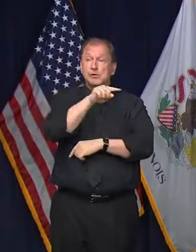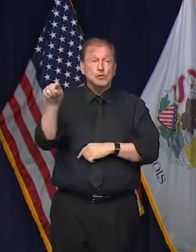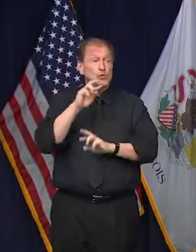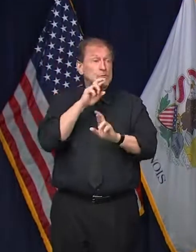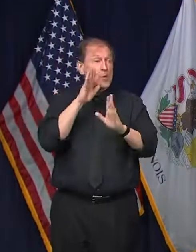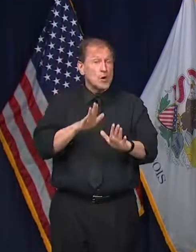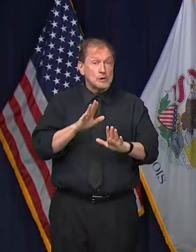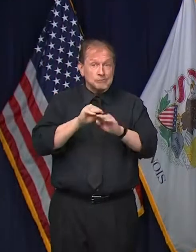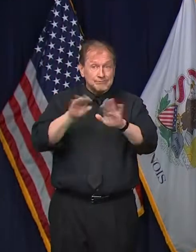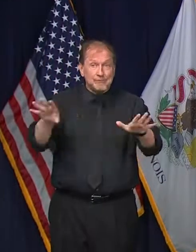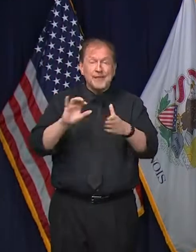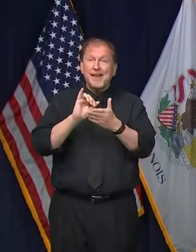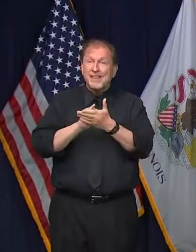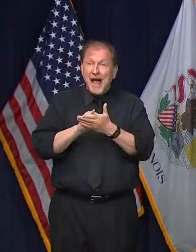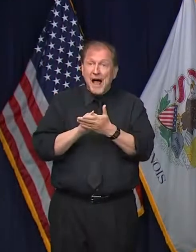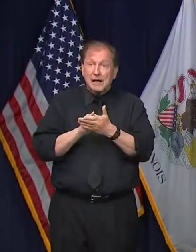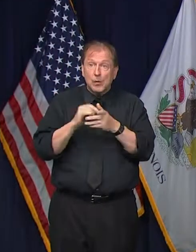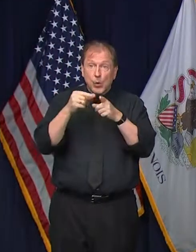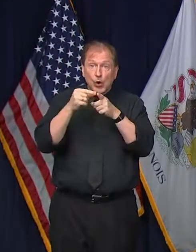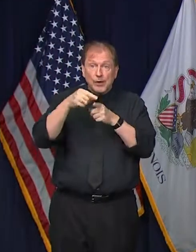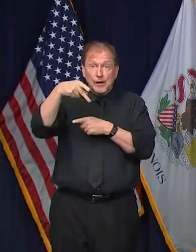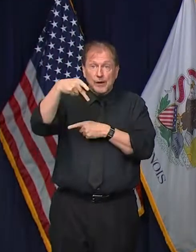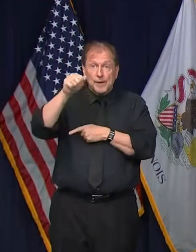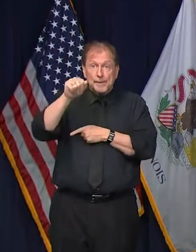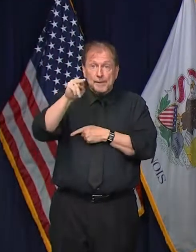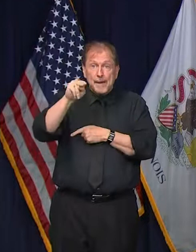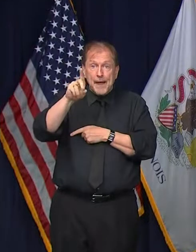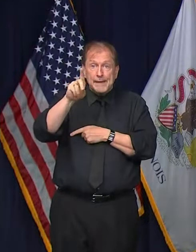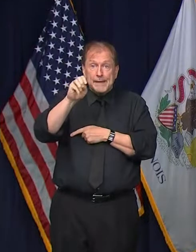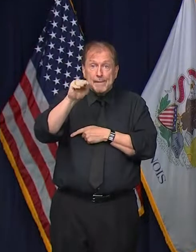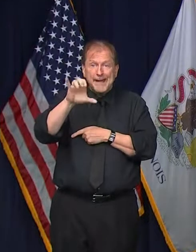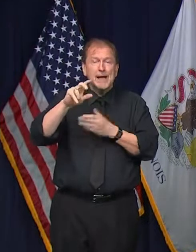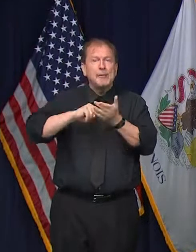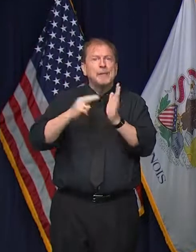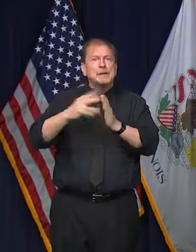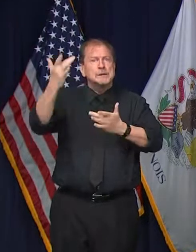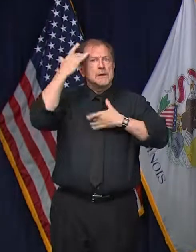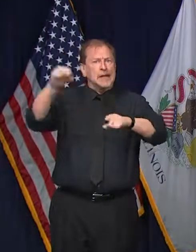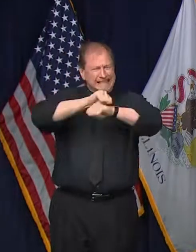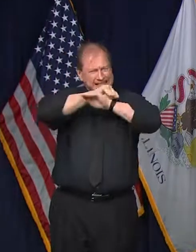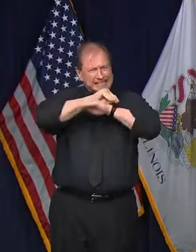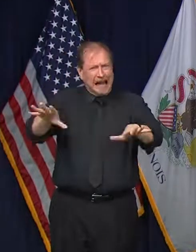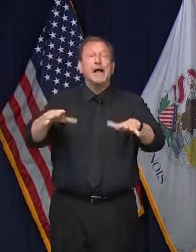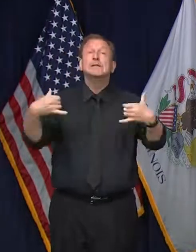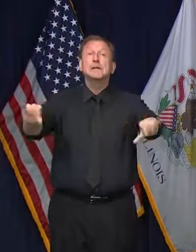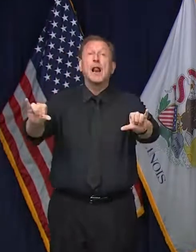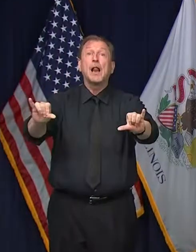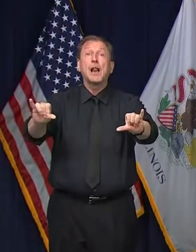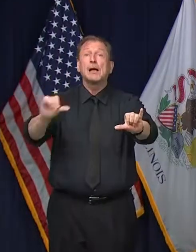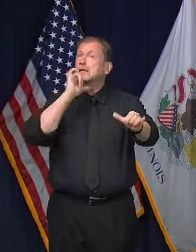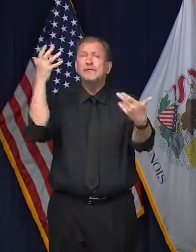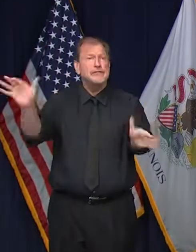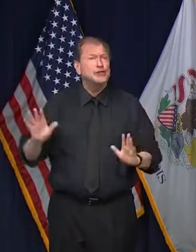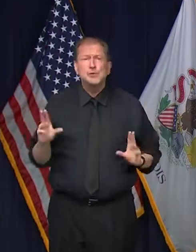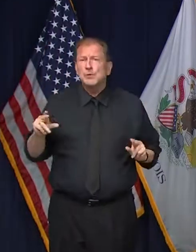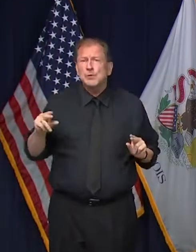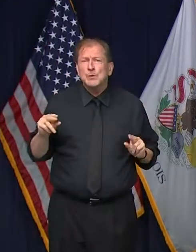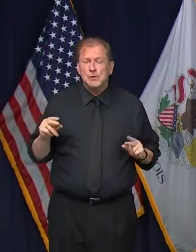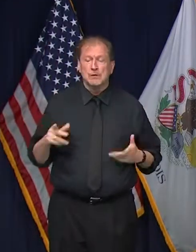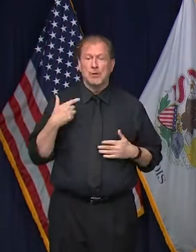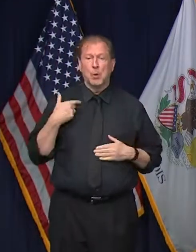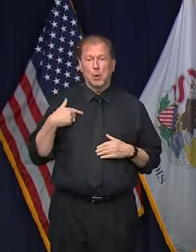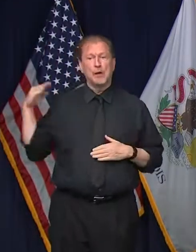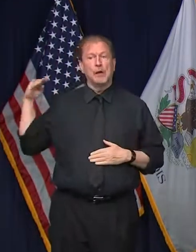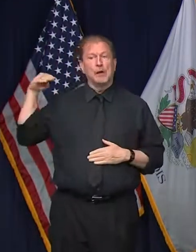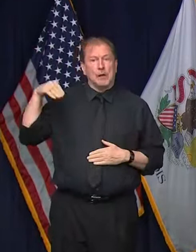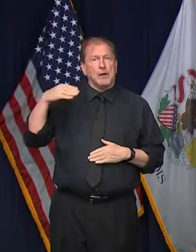The pandemic is still here. Just because the numbers are moving in the right direction in the state of Illinois, that does not mean that the virus has